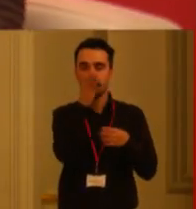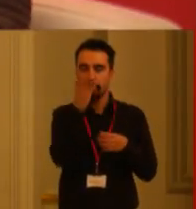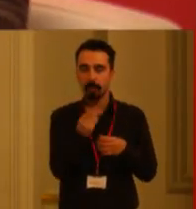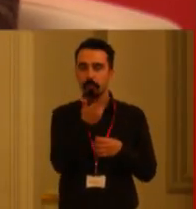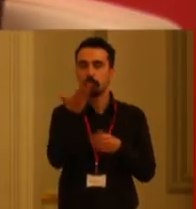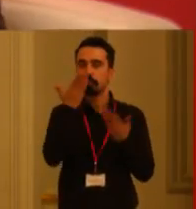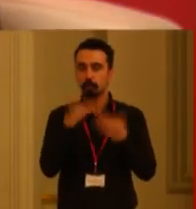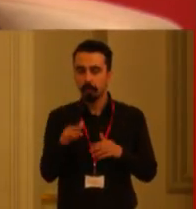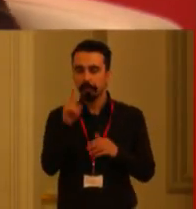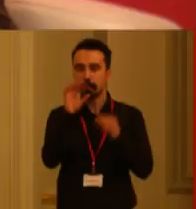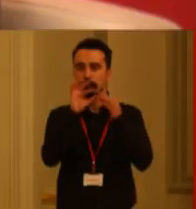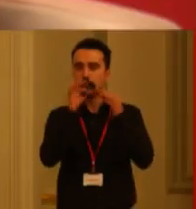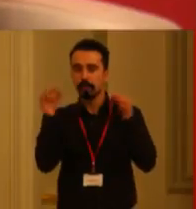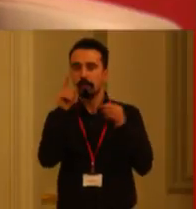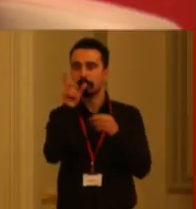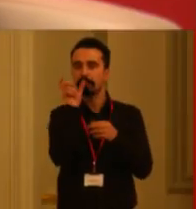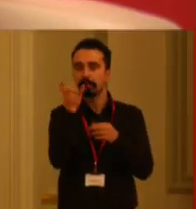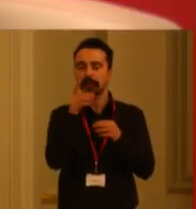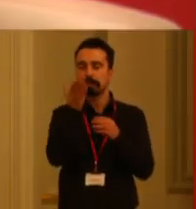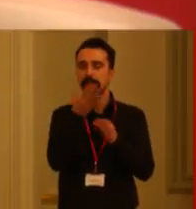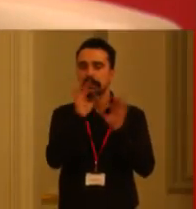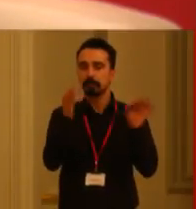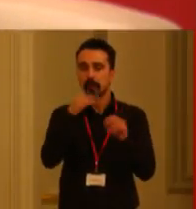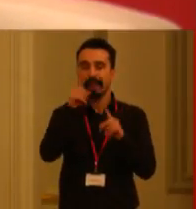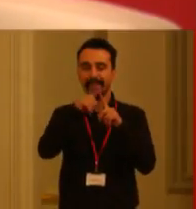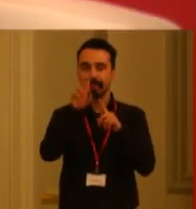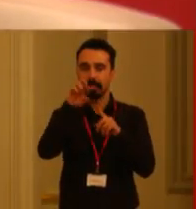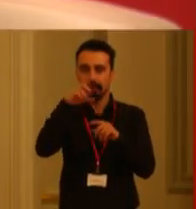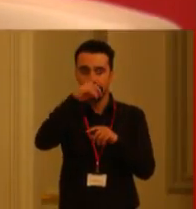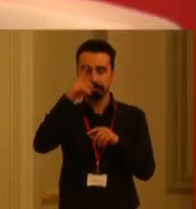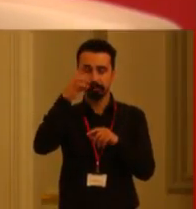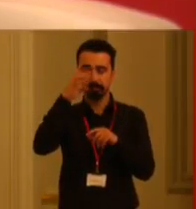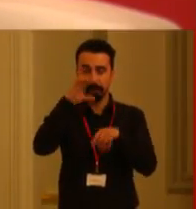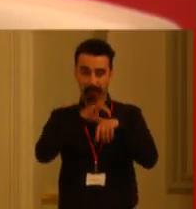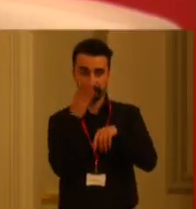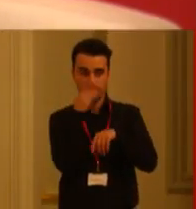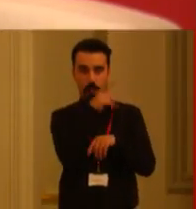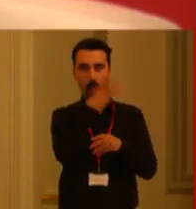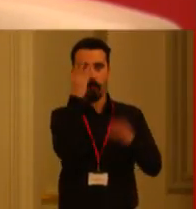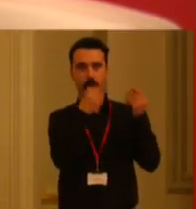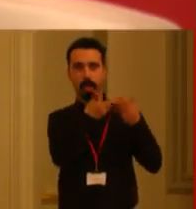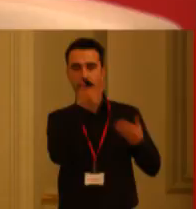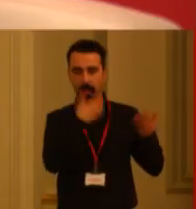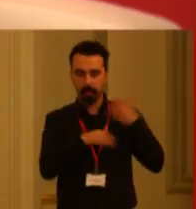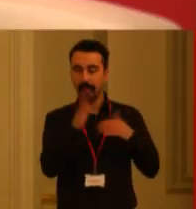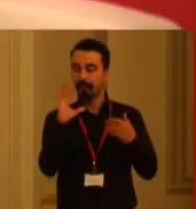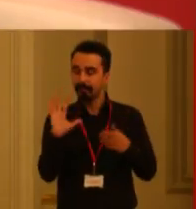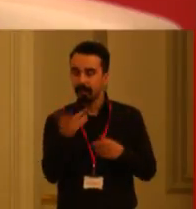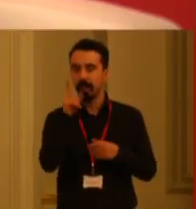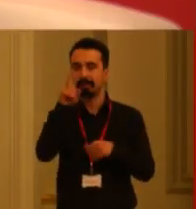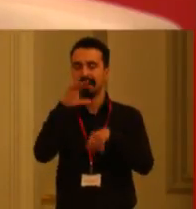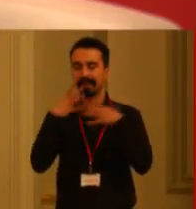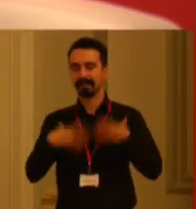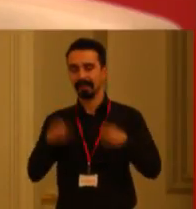whole education system or curriculum, not even one single sentence referring to HIV or AIDS and